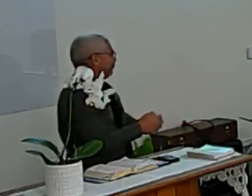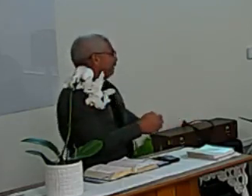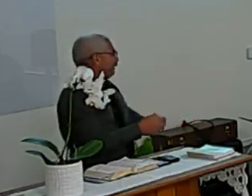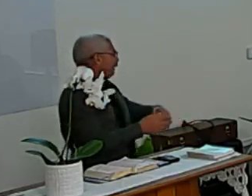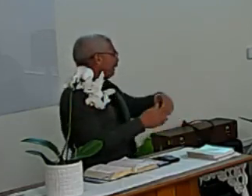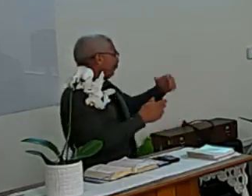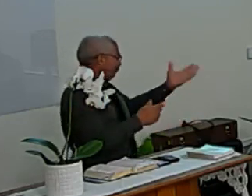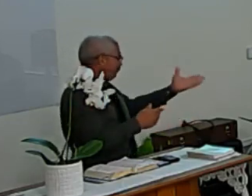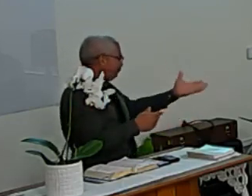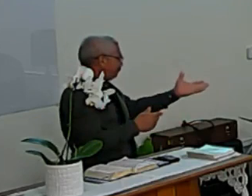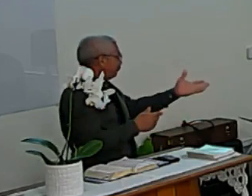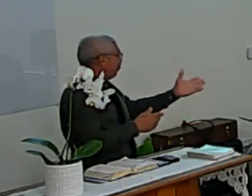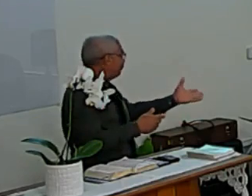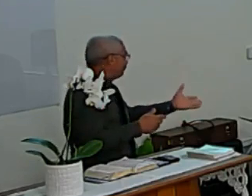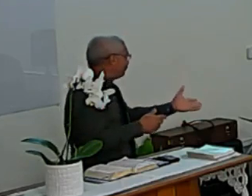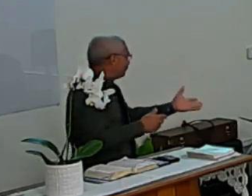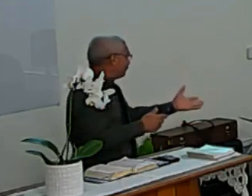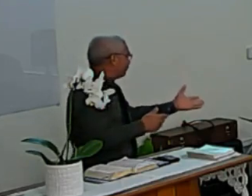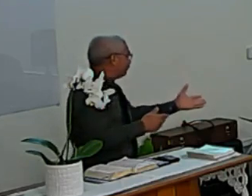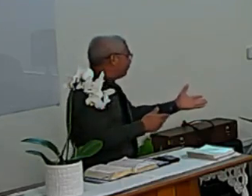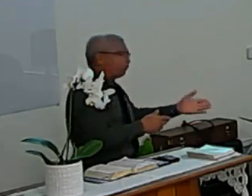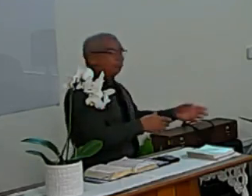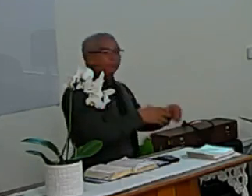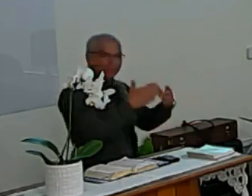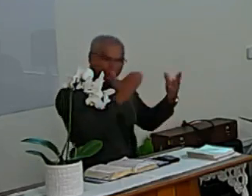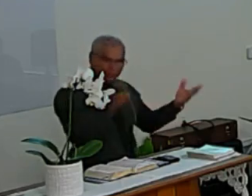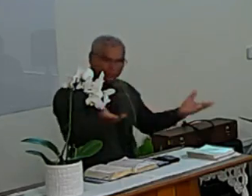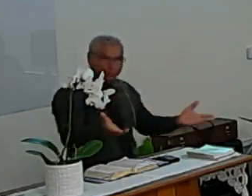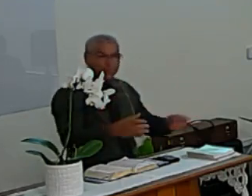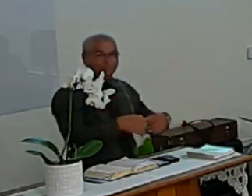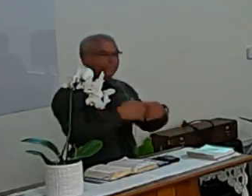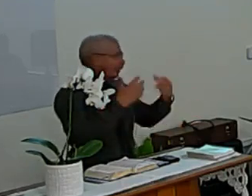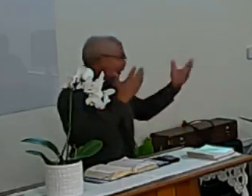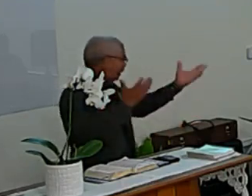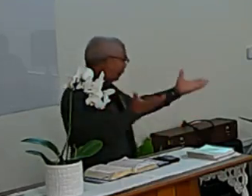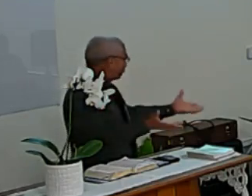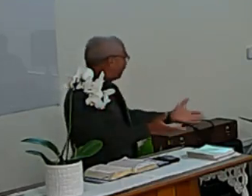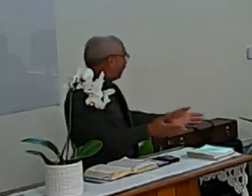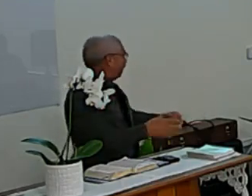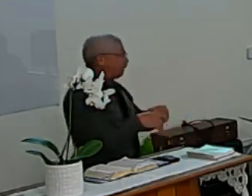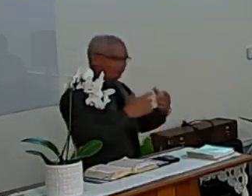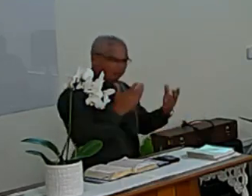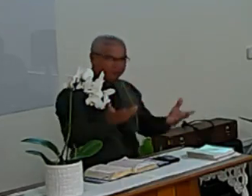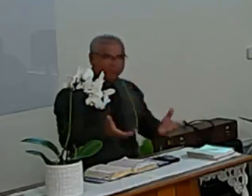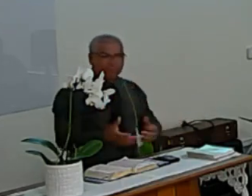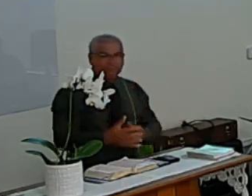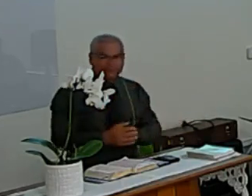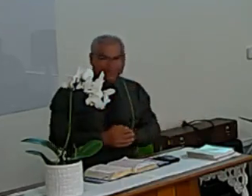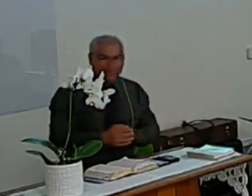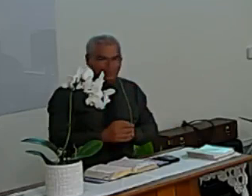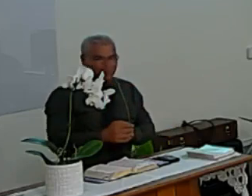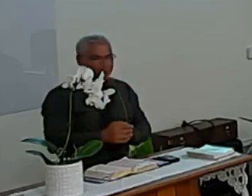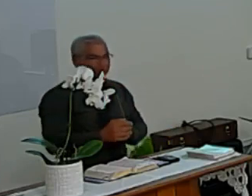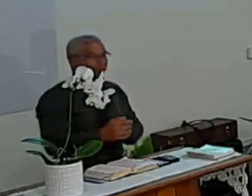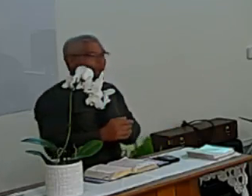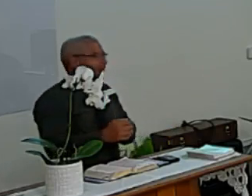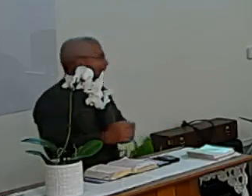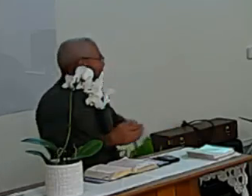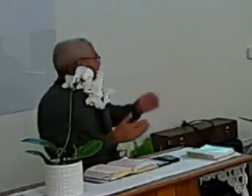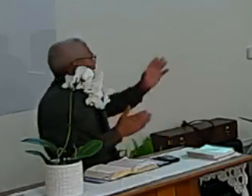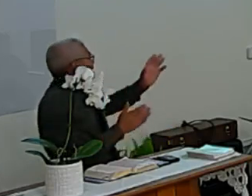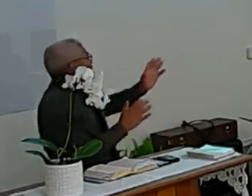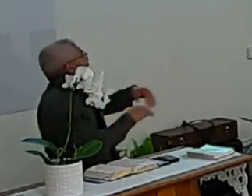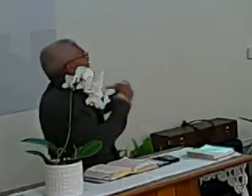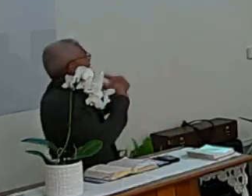So what did the Lord want to say with the parable? For the, and the cultural side of the